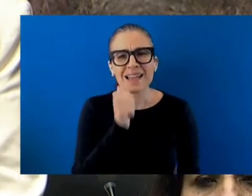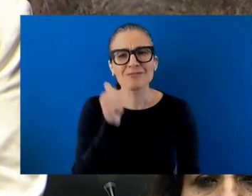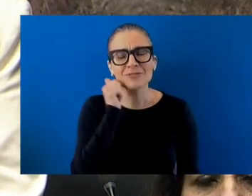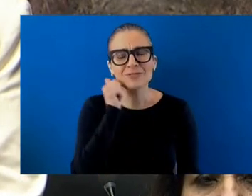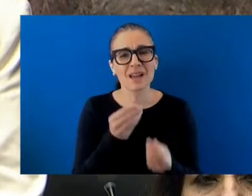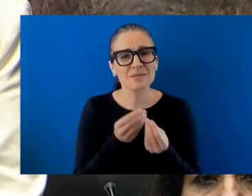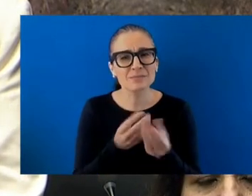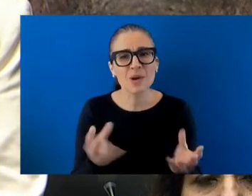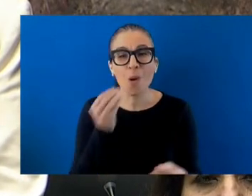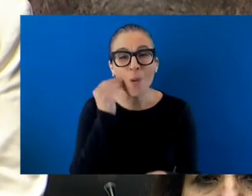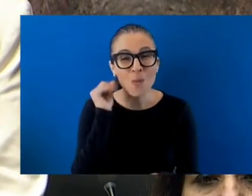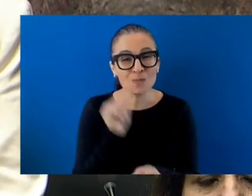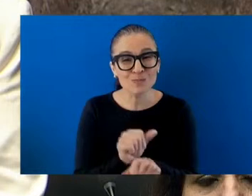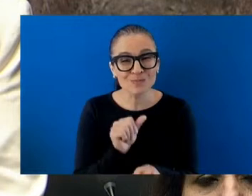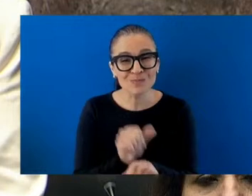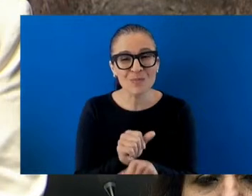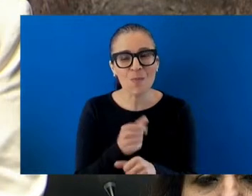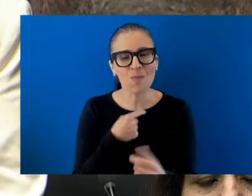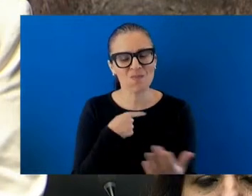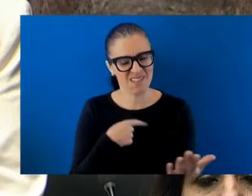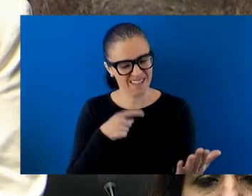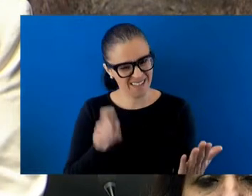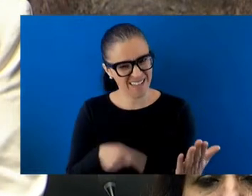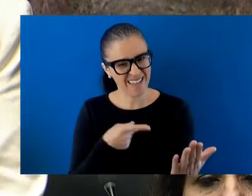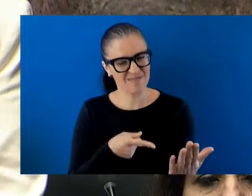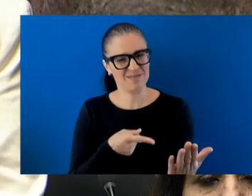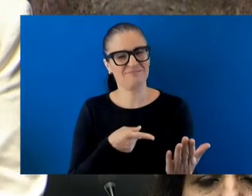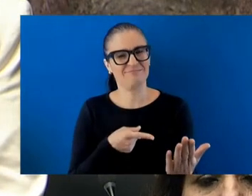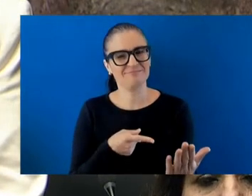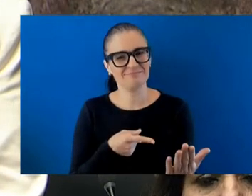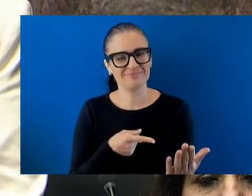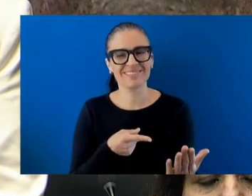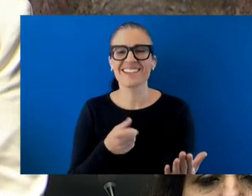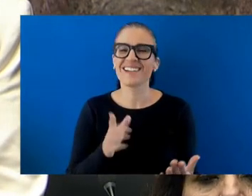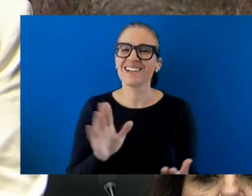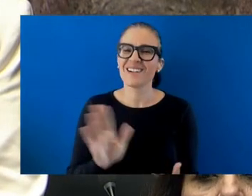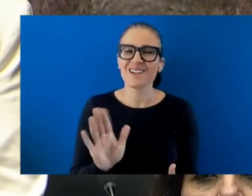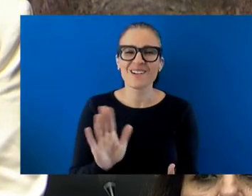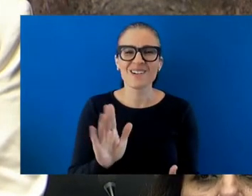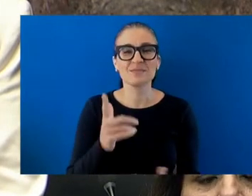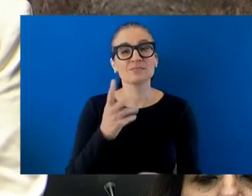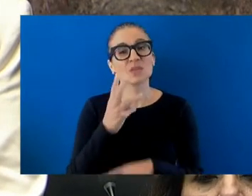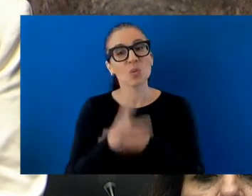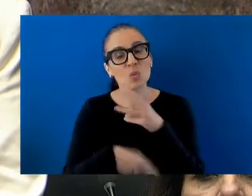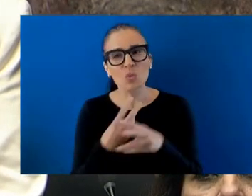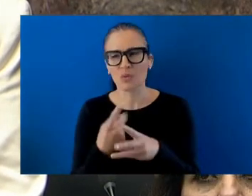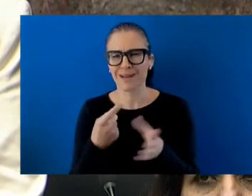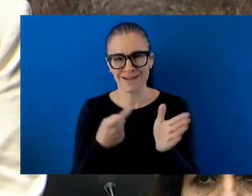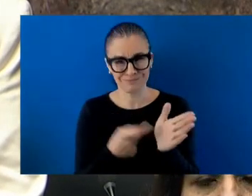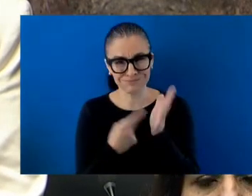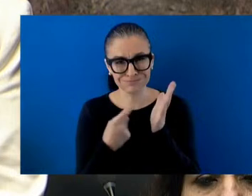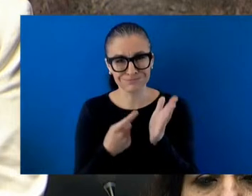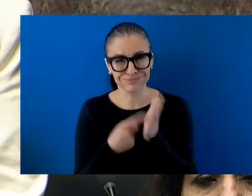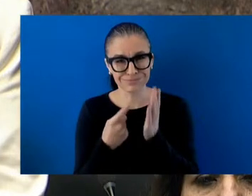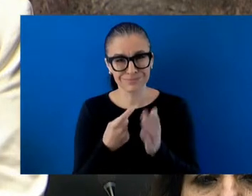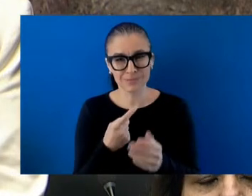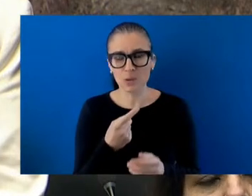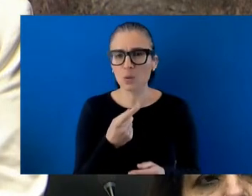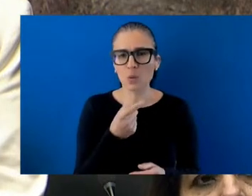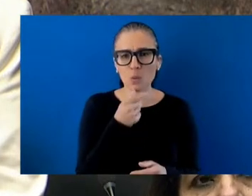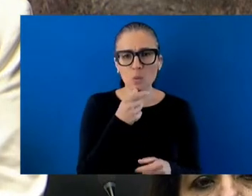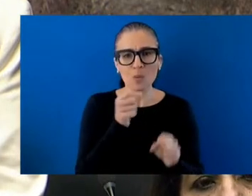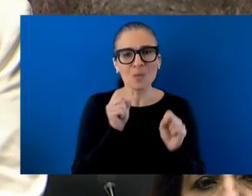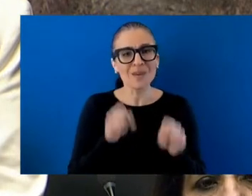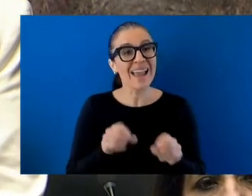their comfort. The world is practiced in demanding that those who can cast light not do it with such radiance. Show them the